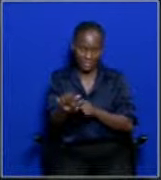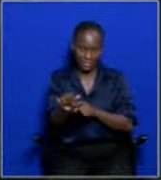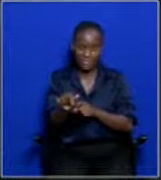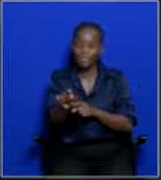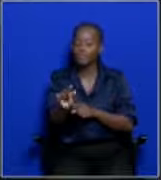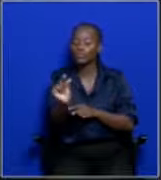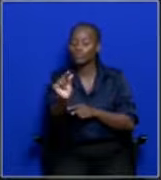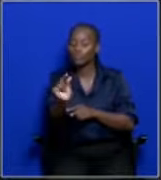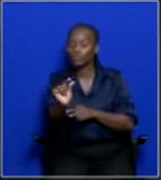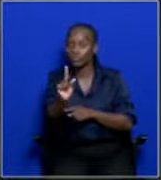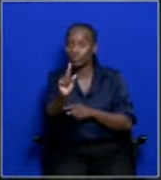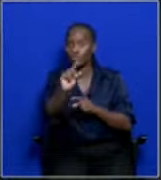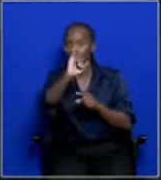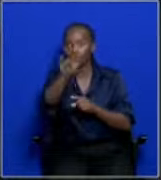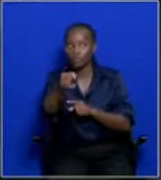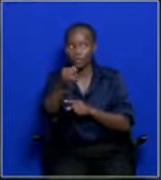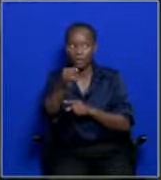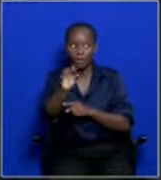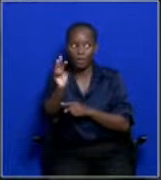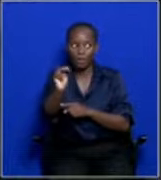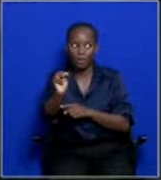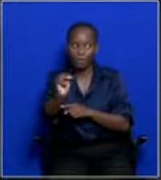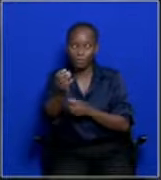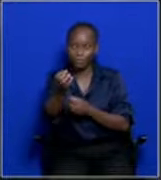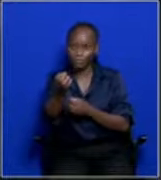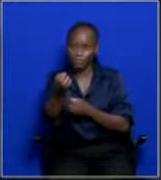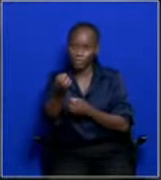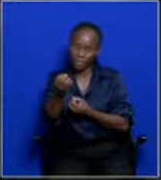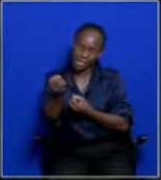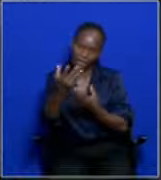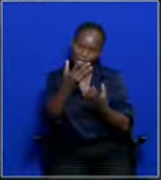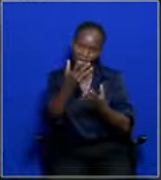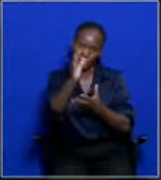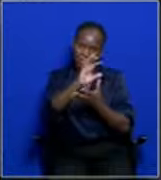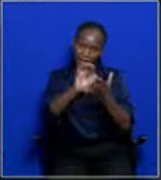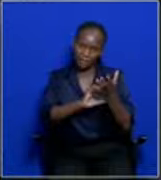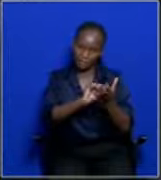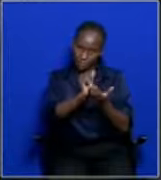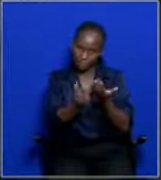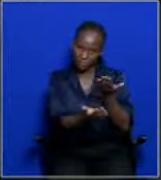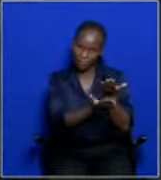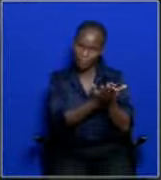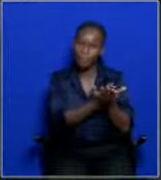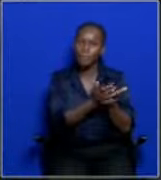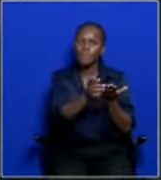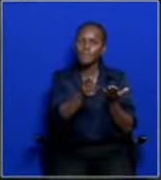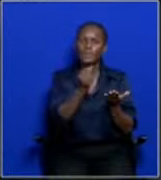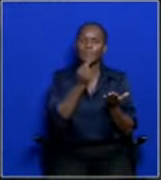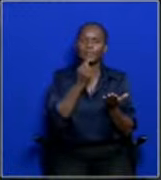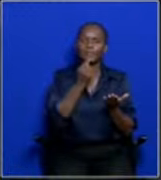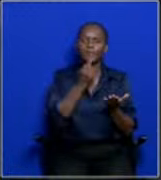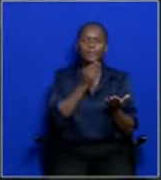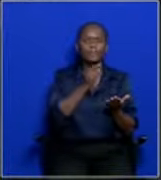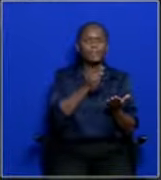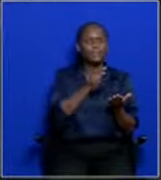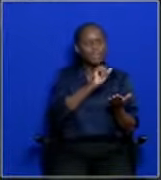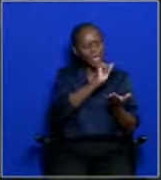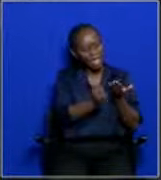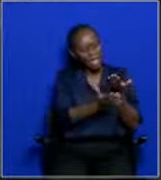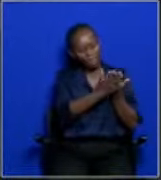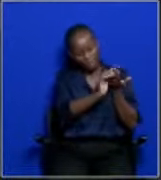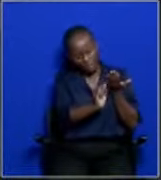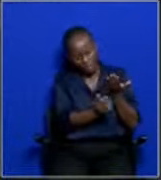But with what you've got in a complainant's statement, what is the explanation that it has